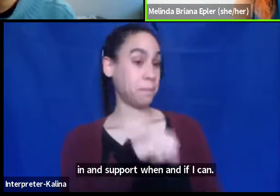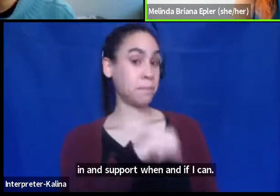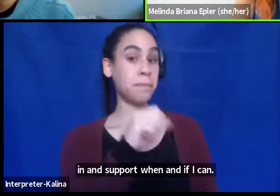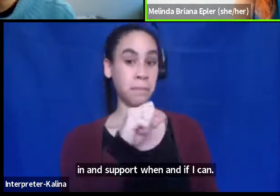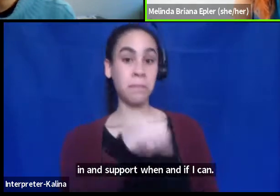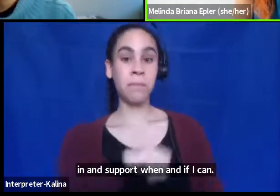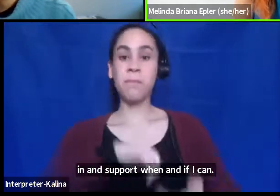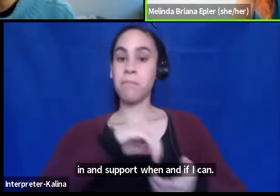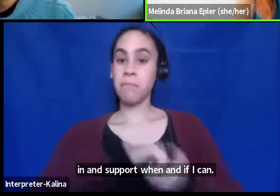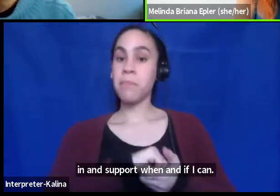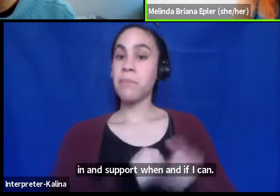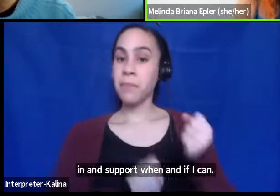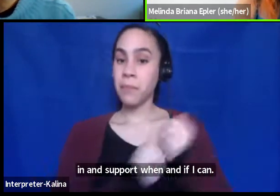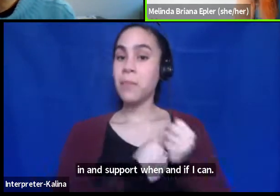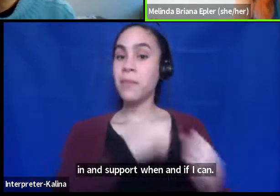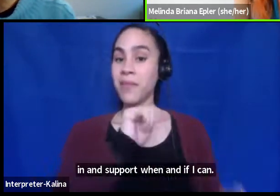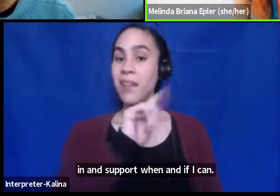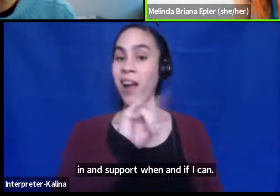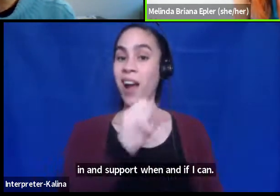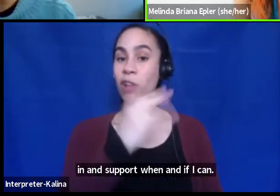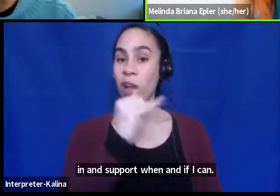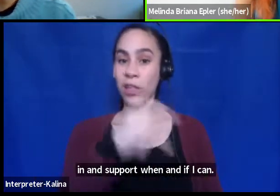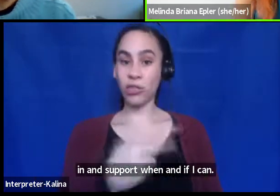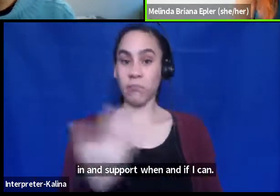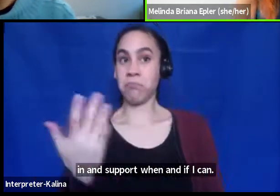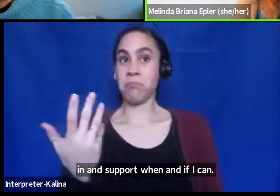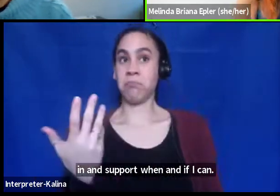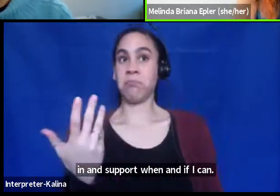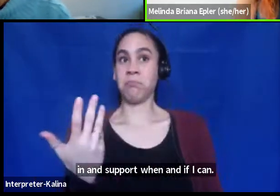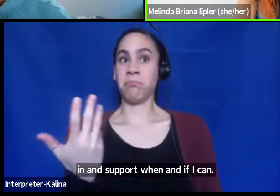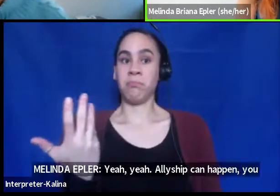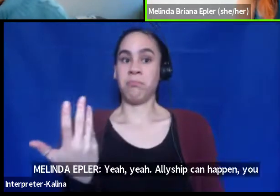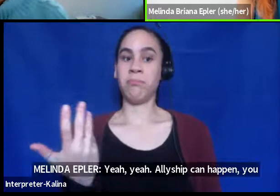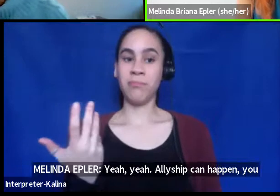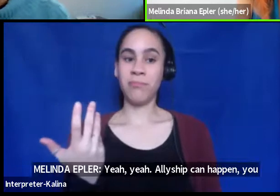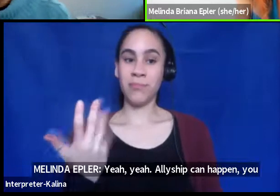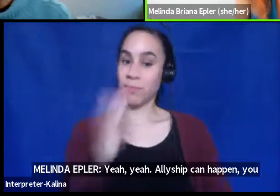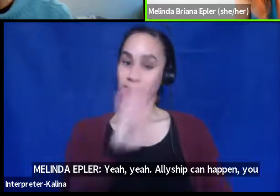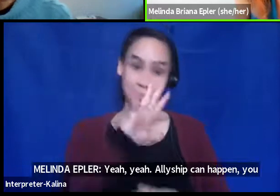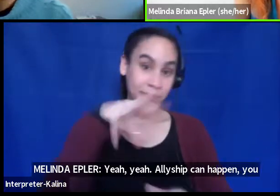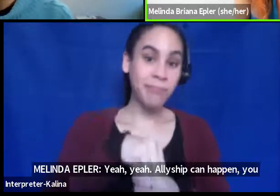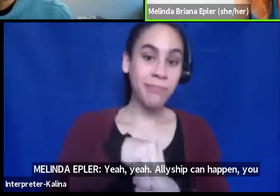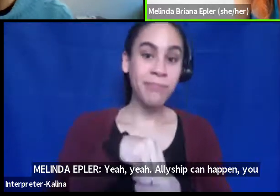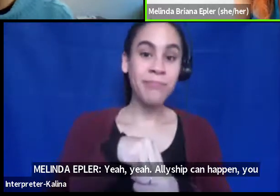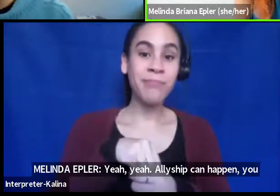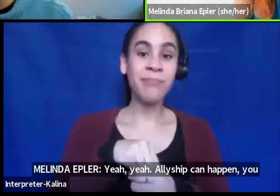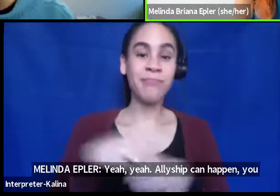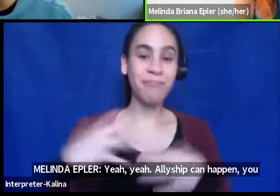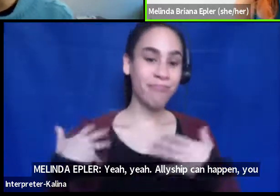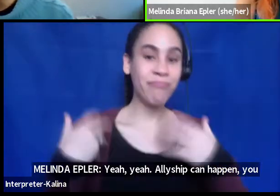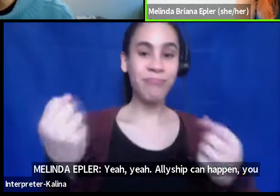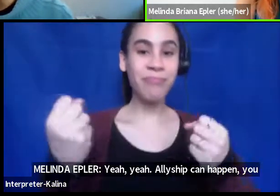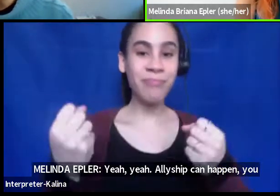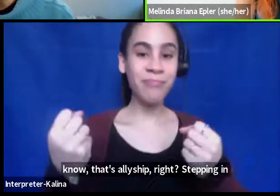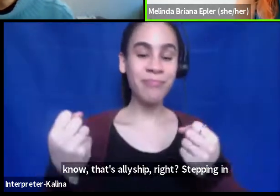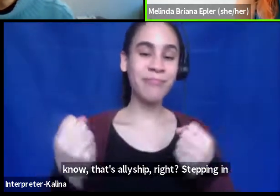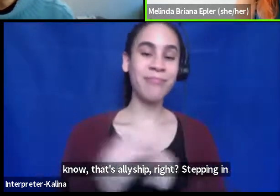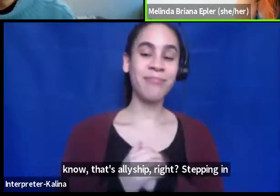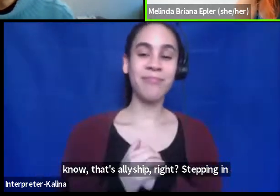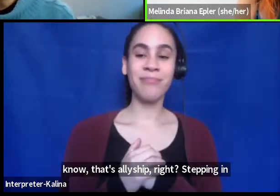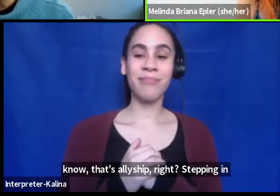Allyship can happen. It's allyship, right? It's stepping in, stepping up. And